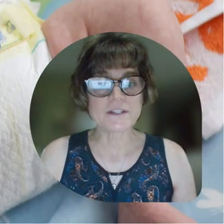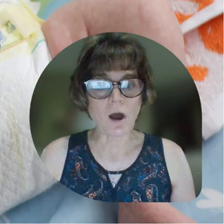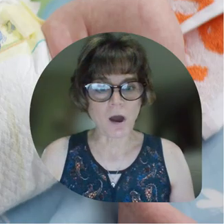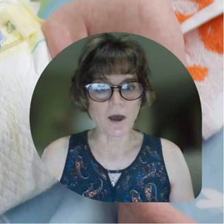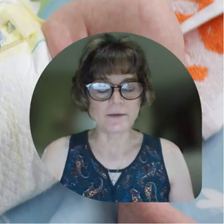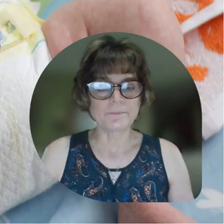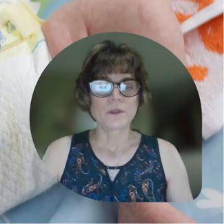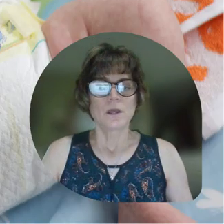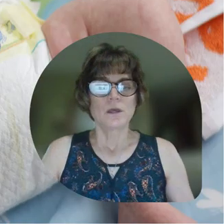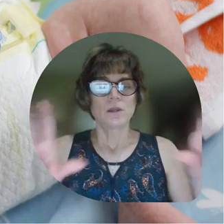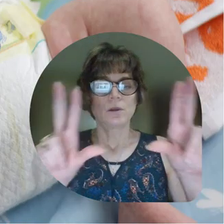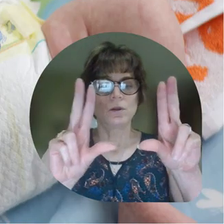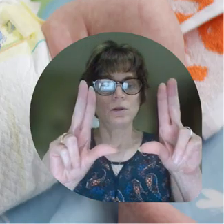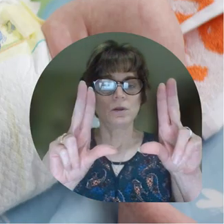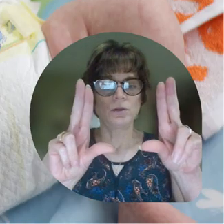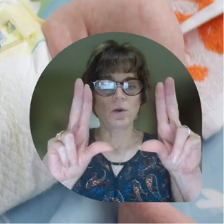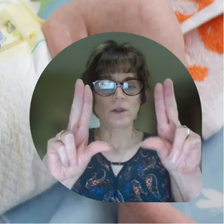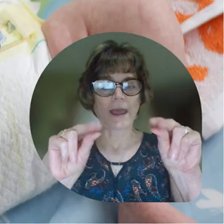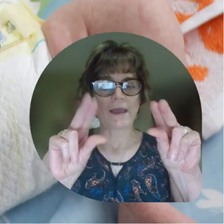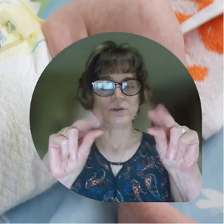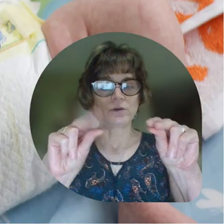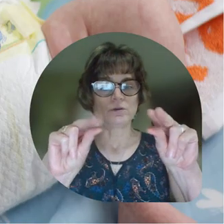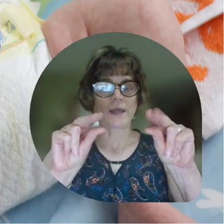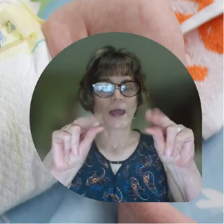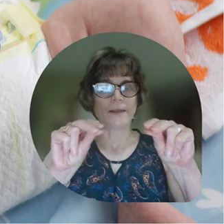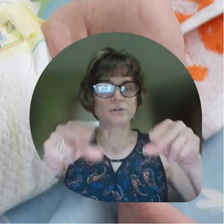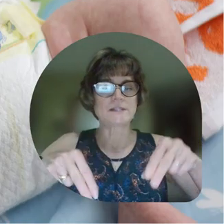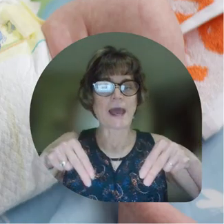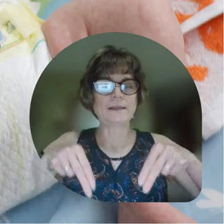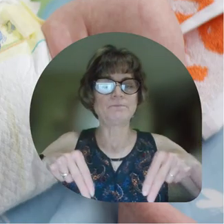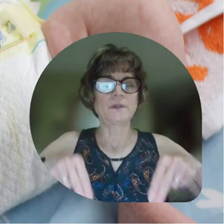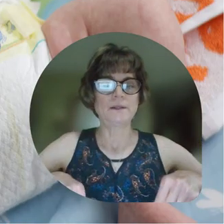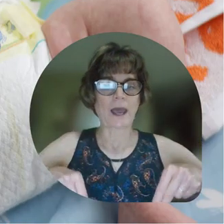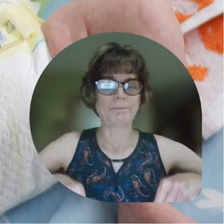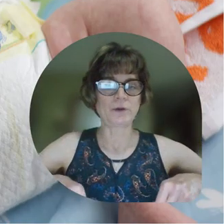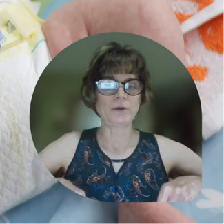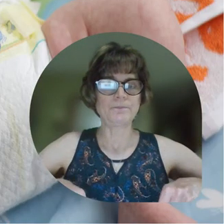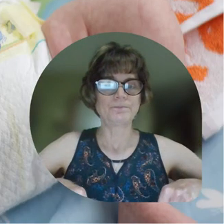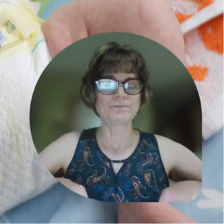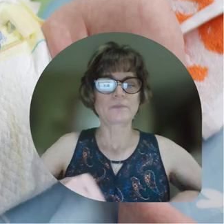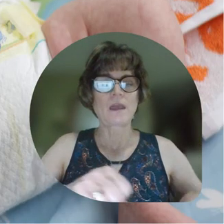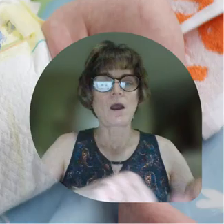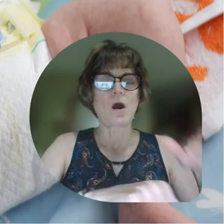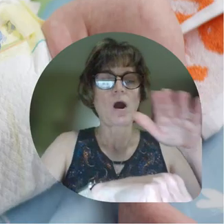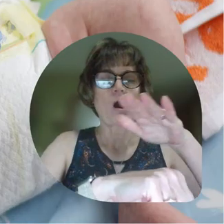Diapers on. You're going to have your diaper sign, diaper,